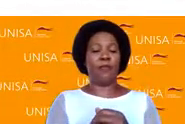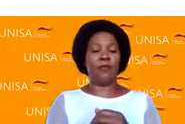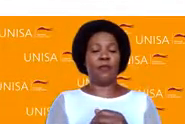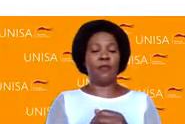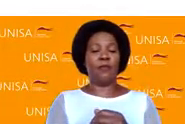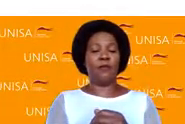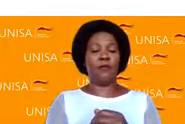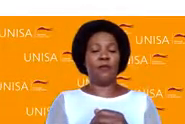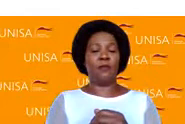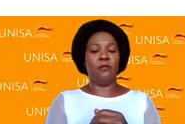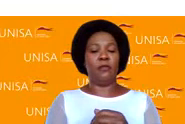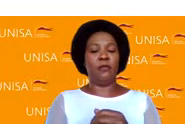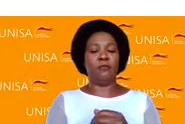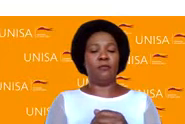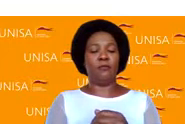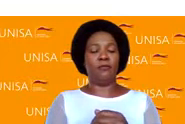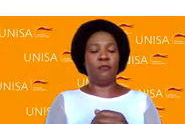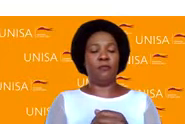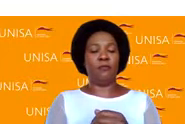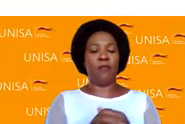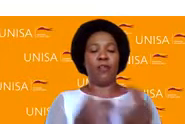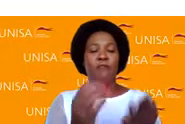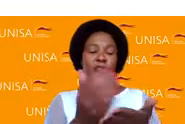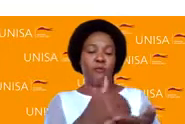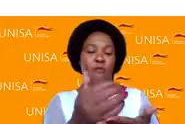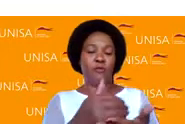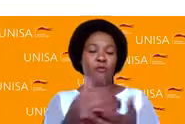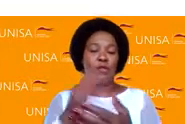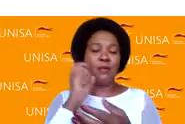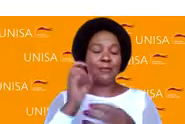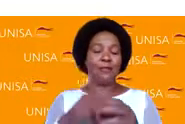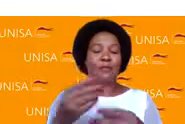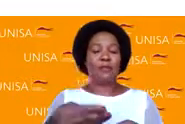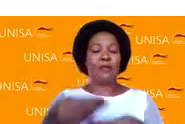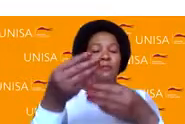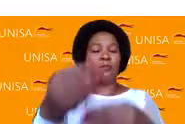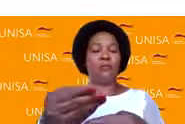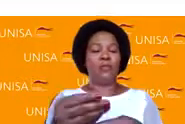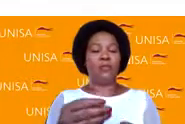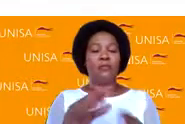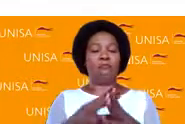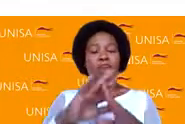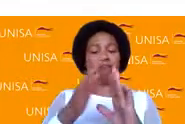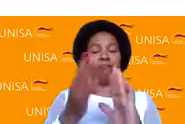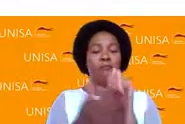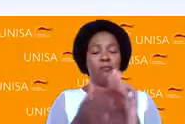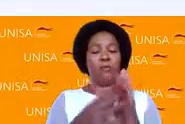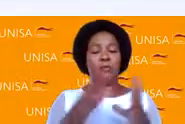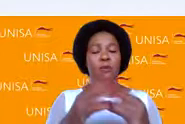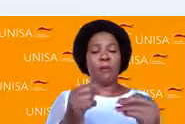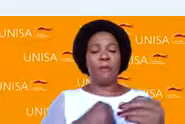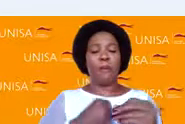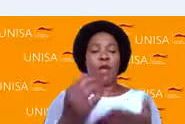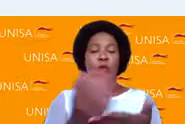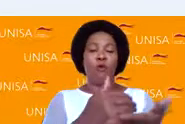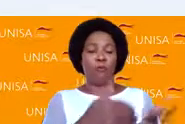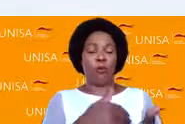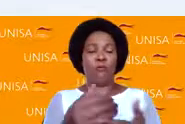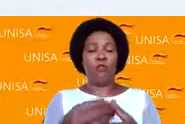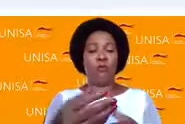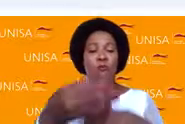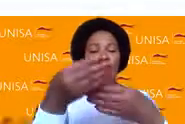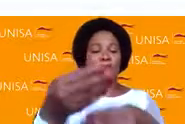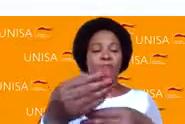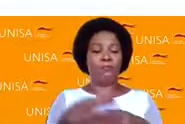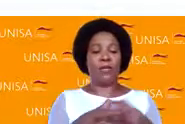you have to submit. So usually it will have the instructions of what you do. I've now completed my portfolio. I've saved it as